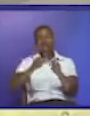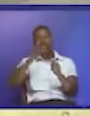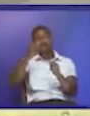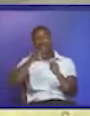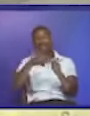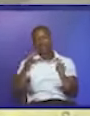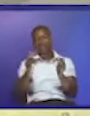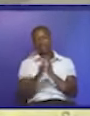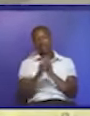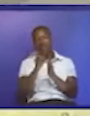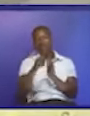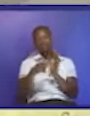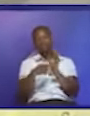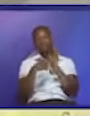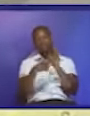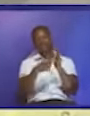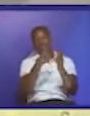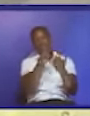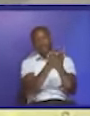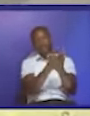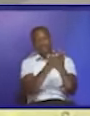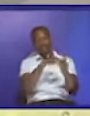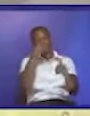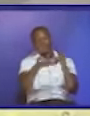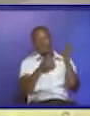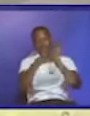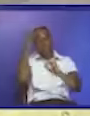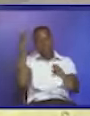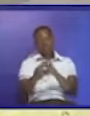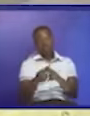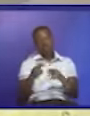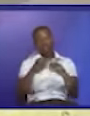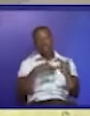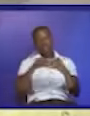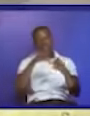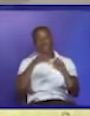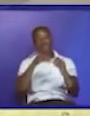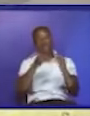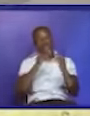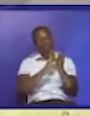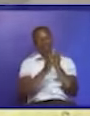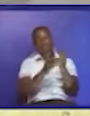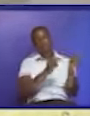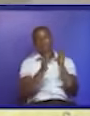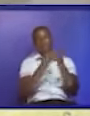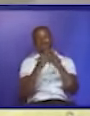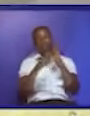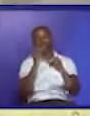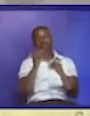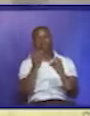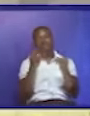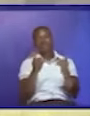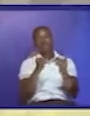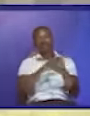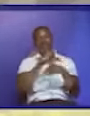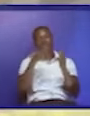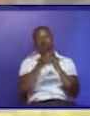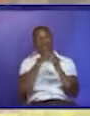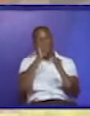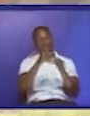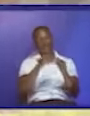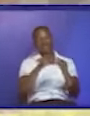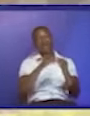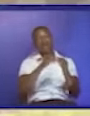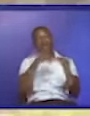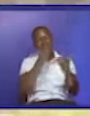that represents captivity come to an end. Now, by the power of the Holy Spirit, right now, I bring that season to an